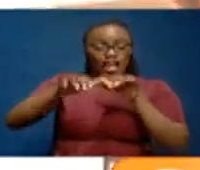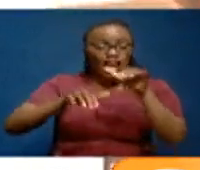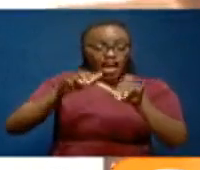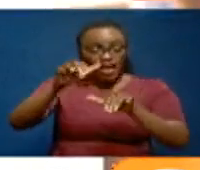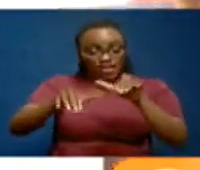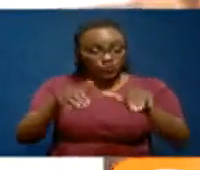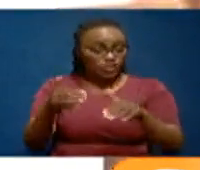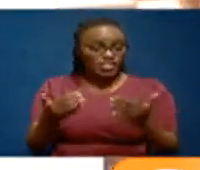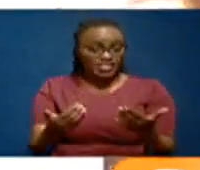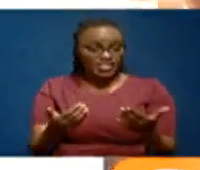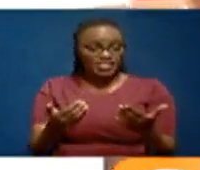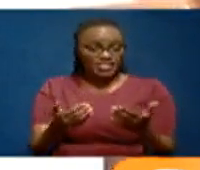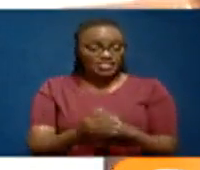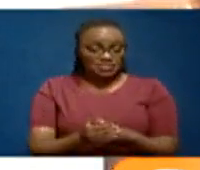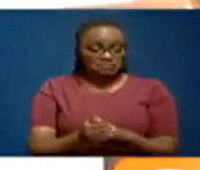livestock insurance.